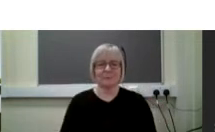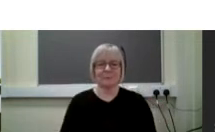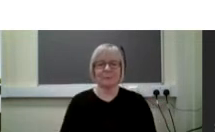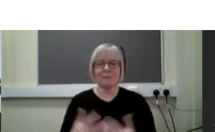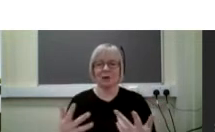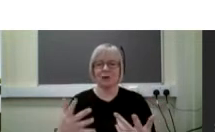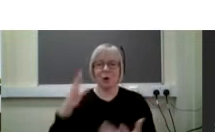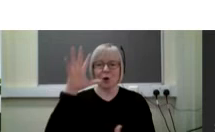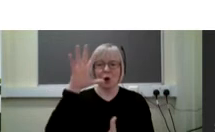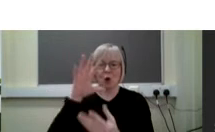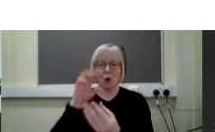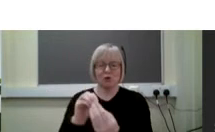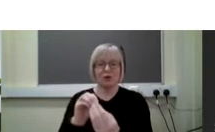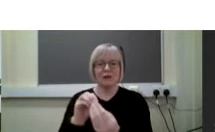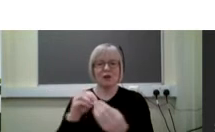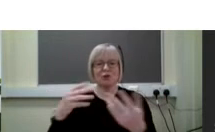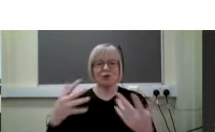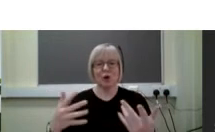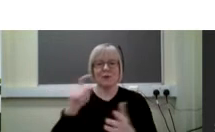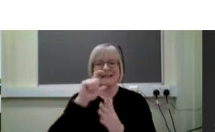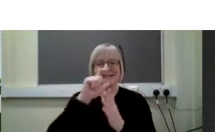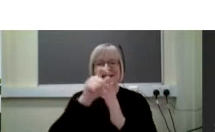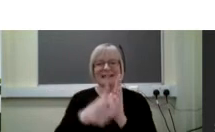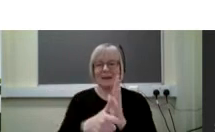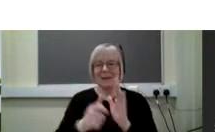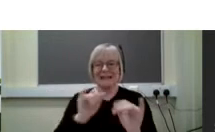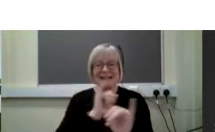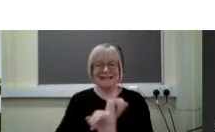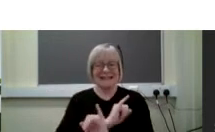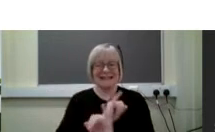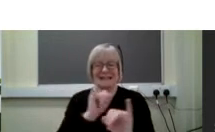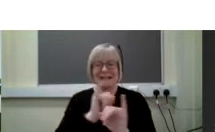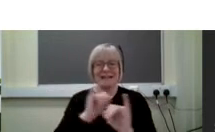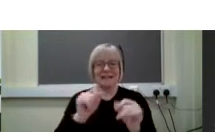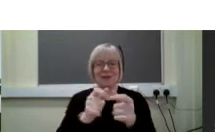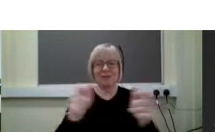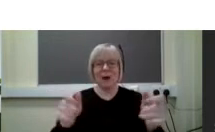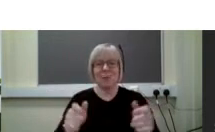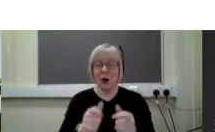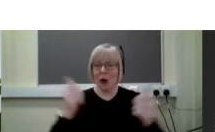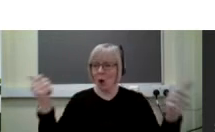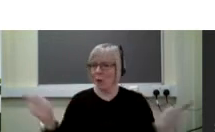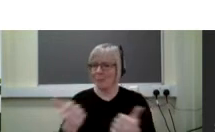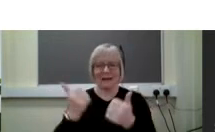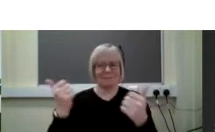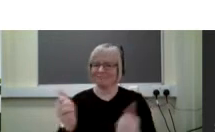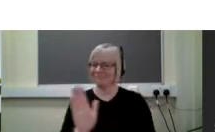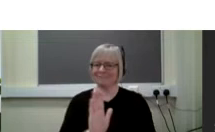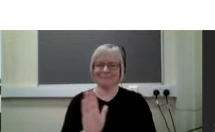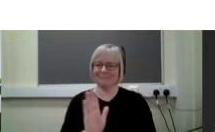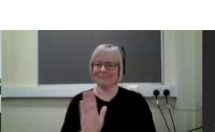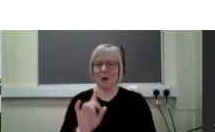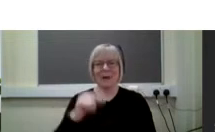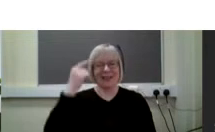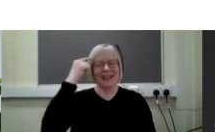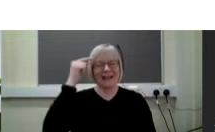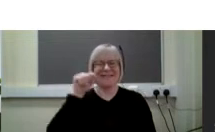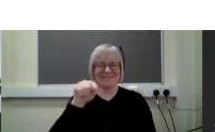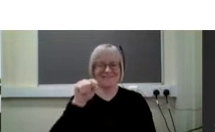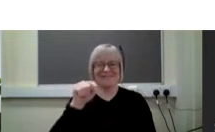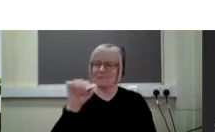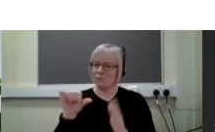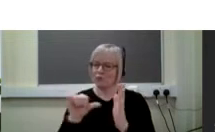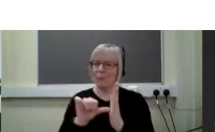the conclusion. So the disability disaster framework was far from complete, and we think that was one of the problems as